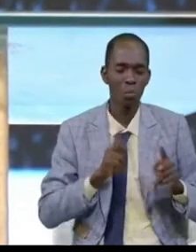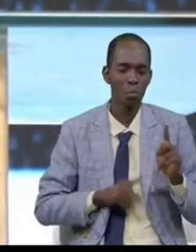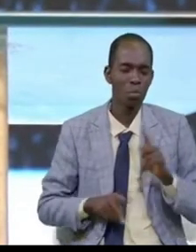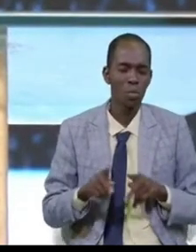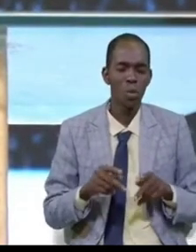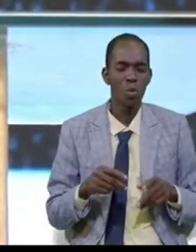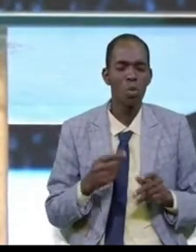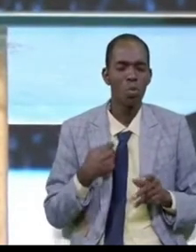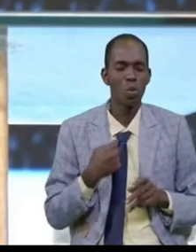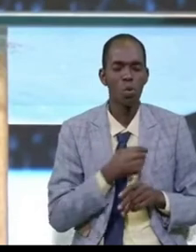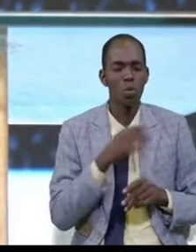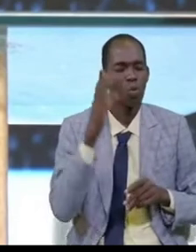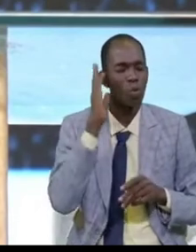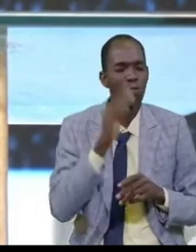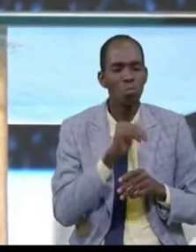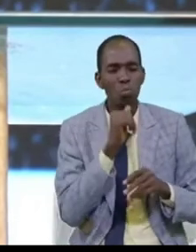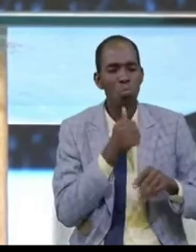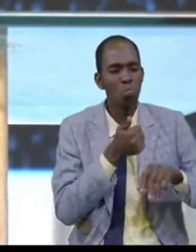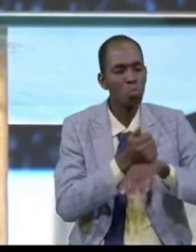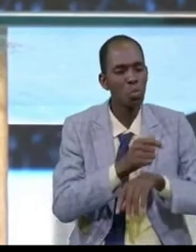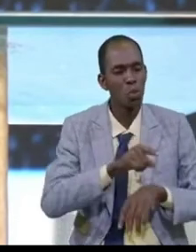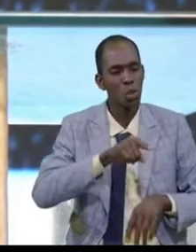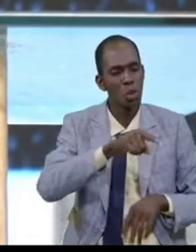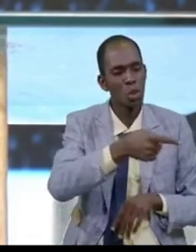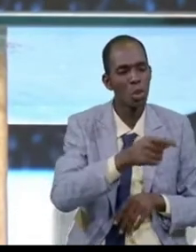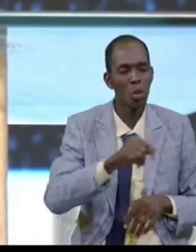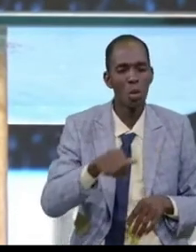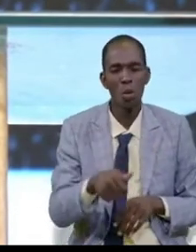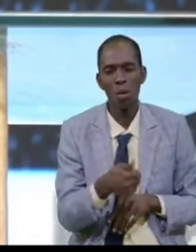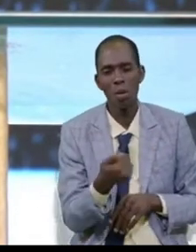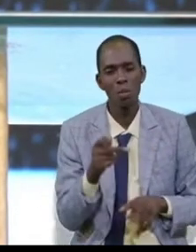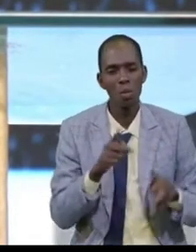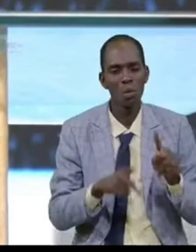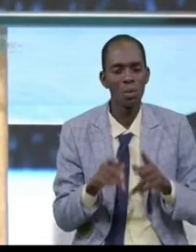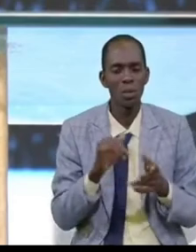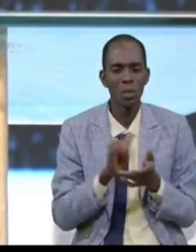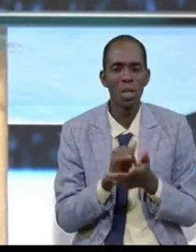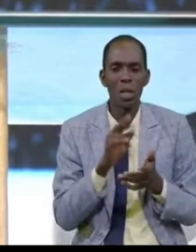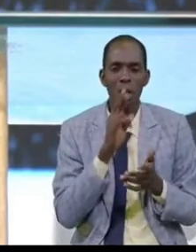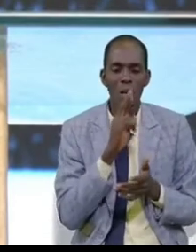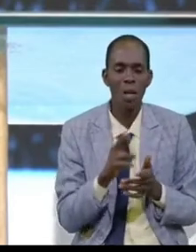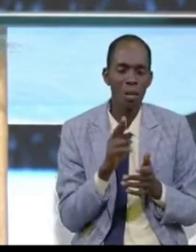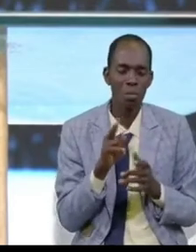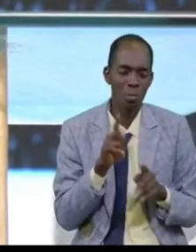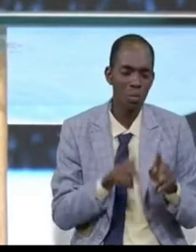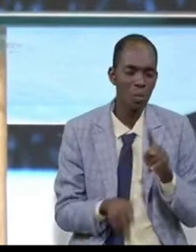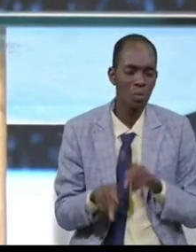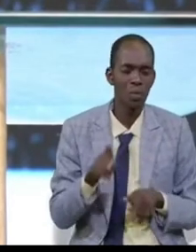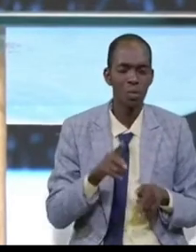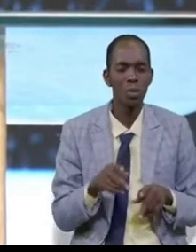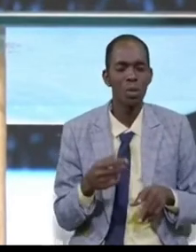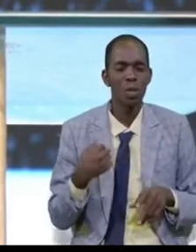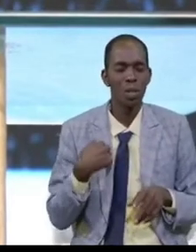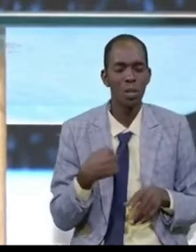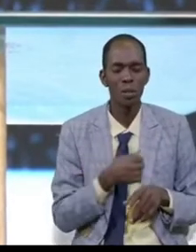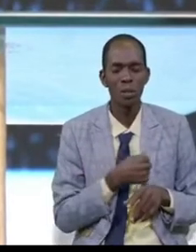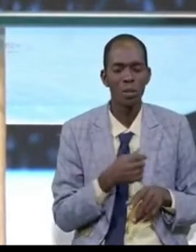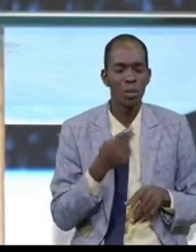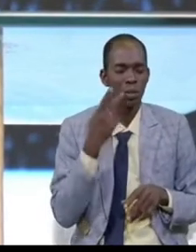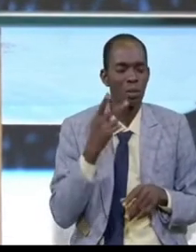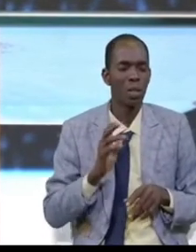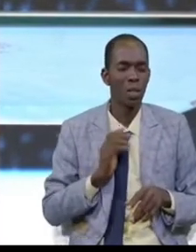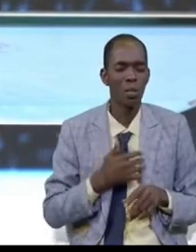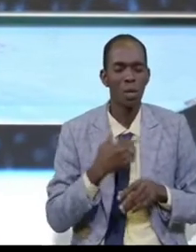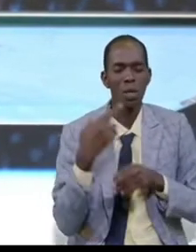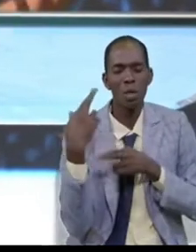backbite members who are feeble. We will not criticize or condemn members who are feeble. Our responsibility